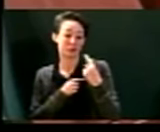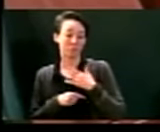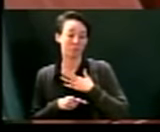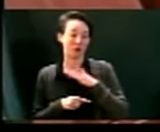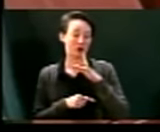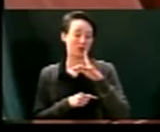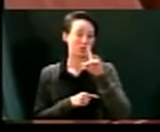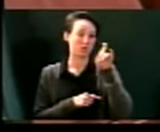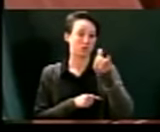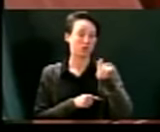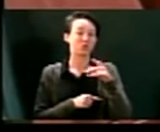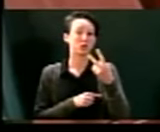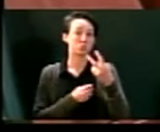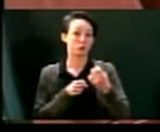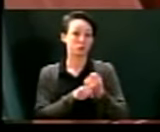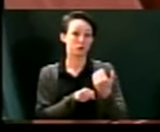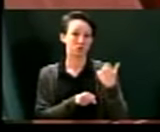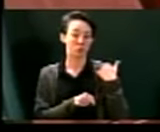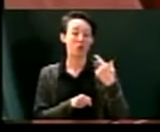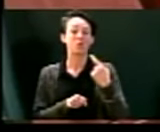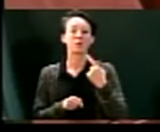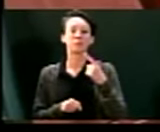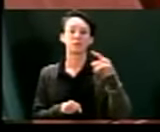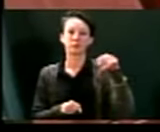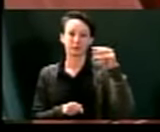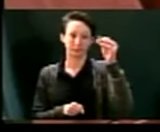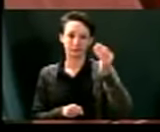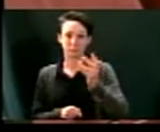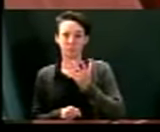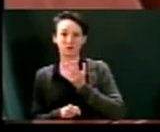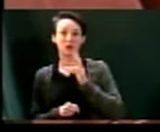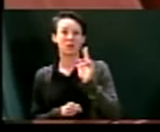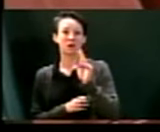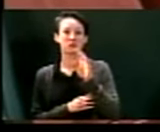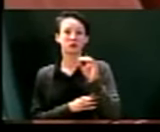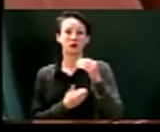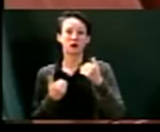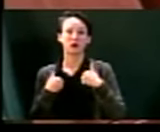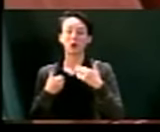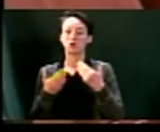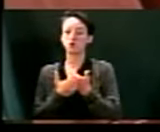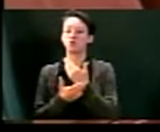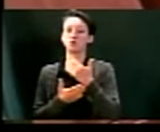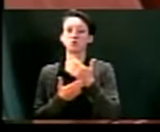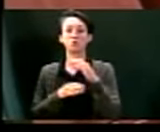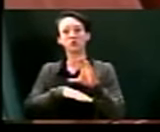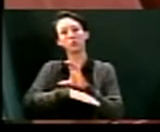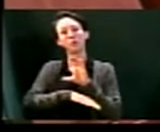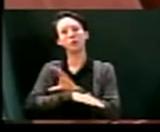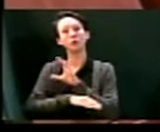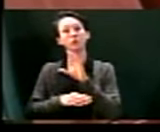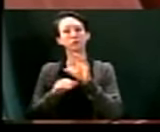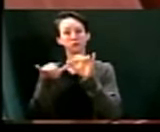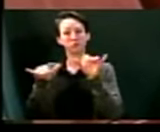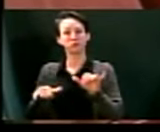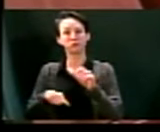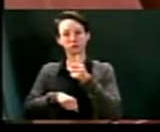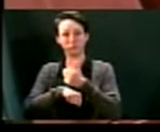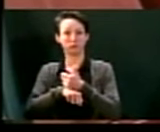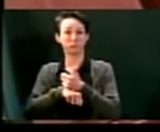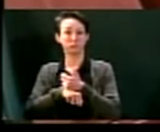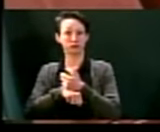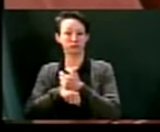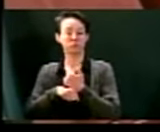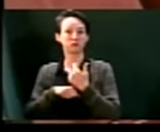about 2 years ago, I've been informed that Knox County has a new computer system in place